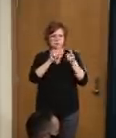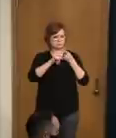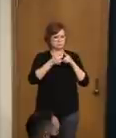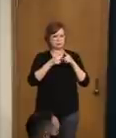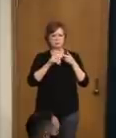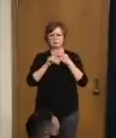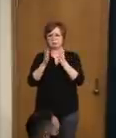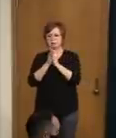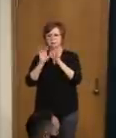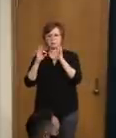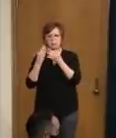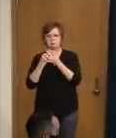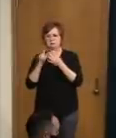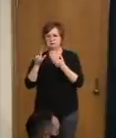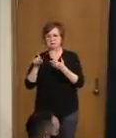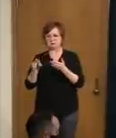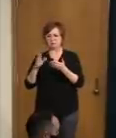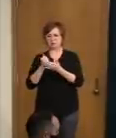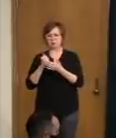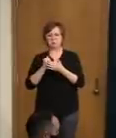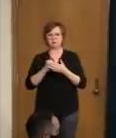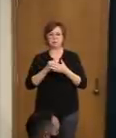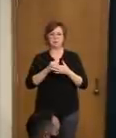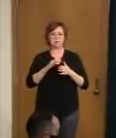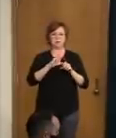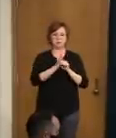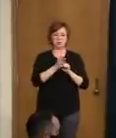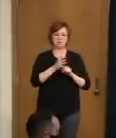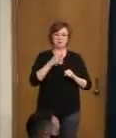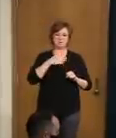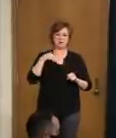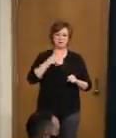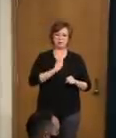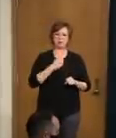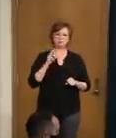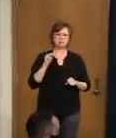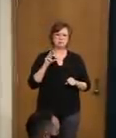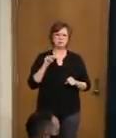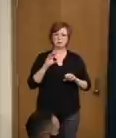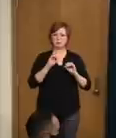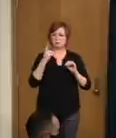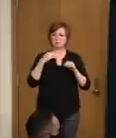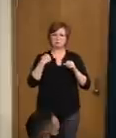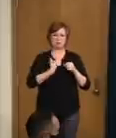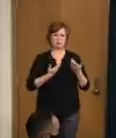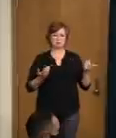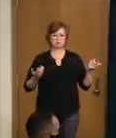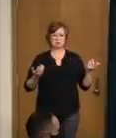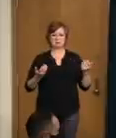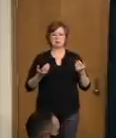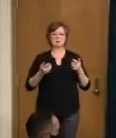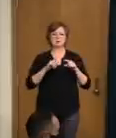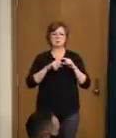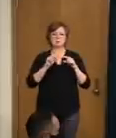nobody's fault. It's nothing to be ashamed of. If you need support to help you isolate safely, reach out to friends and